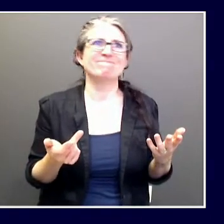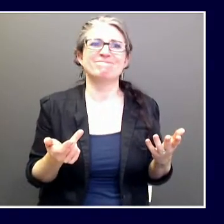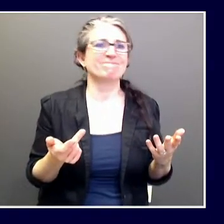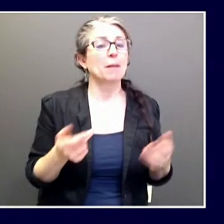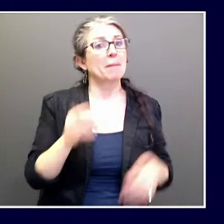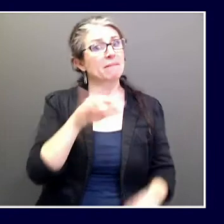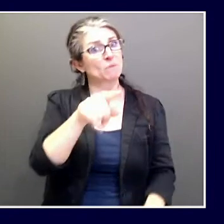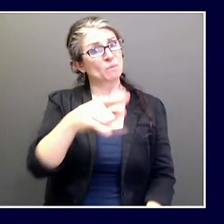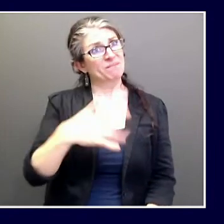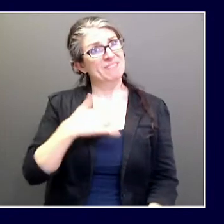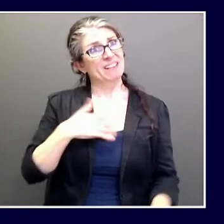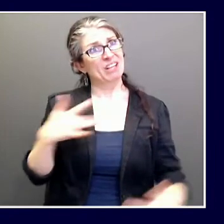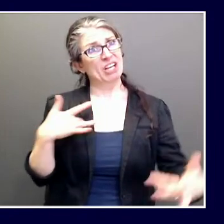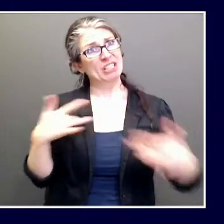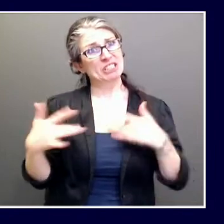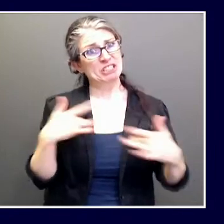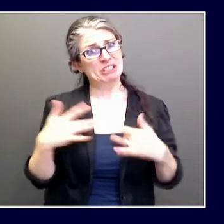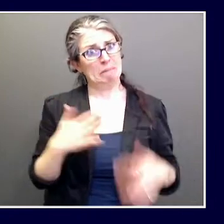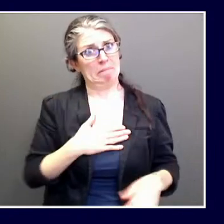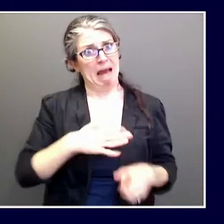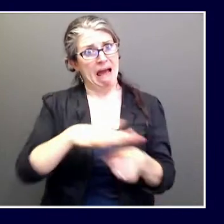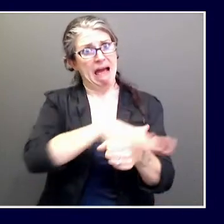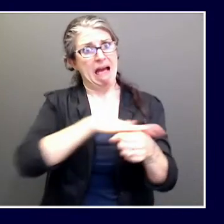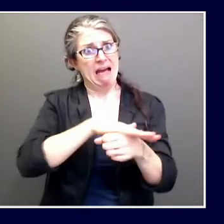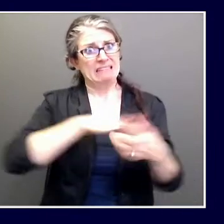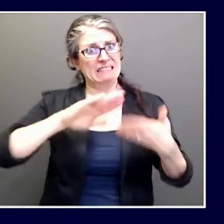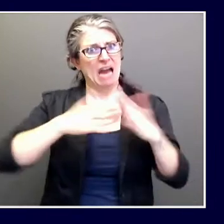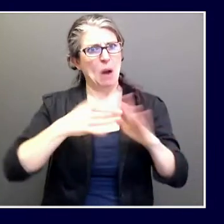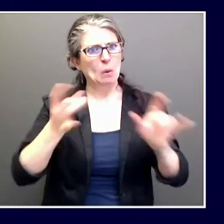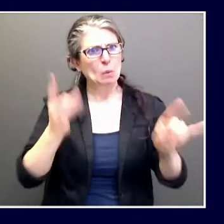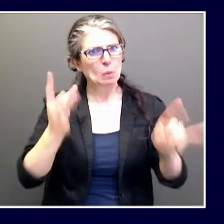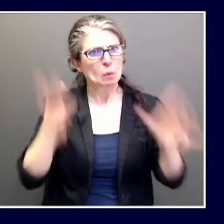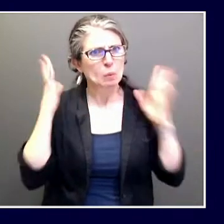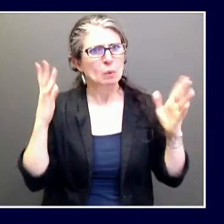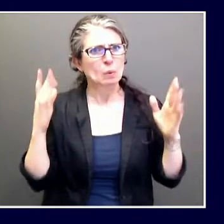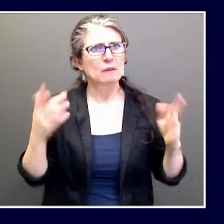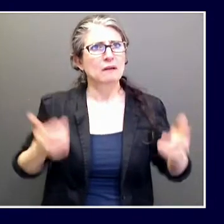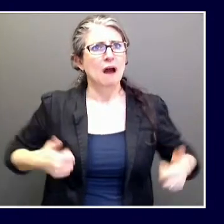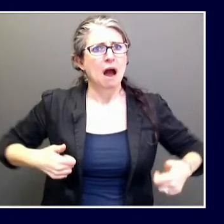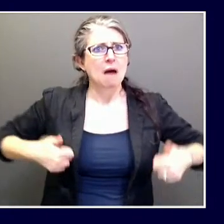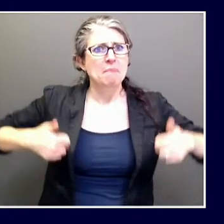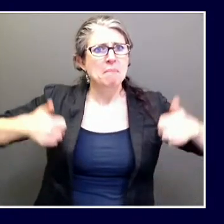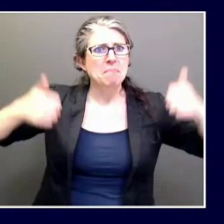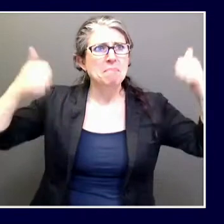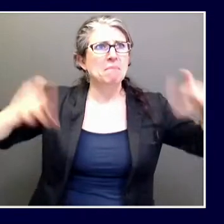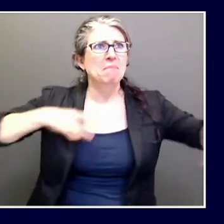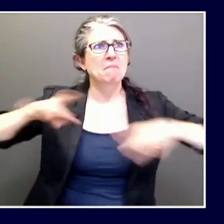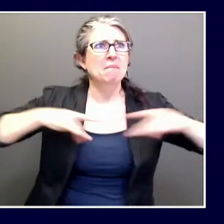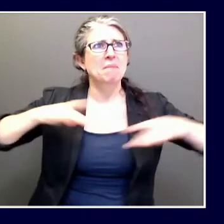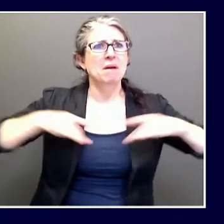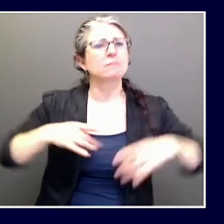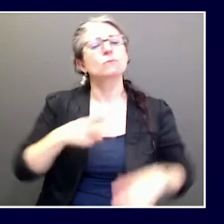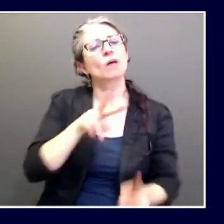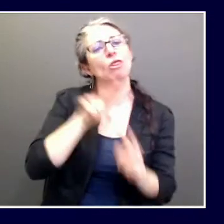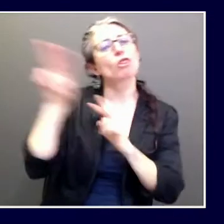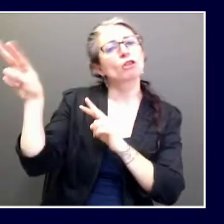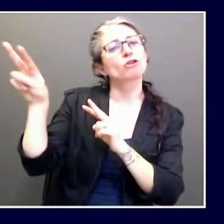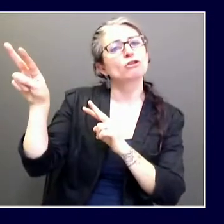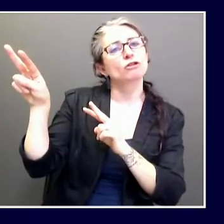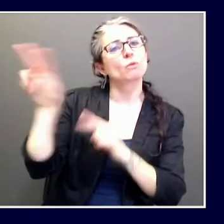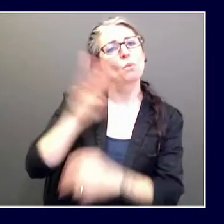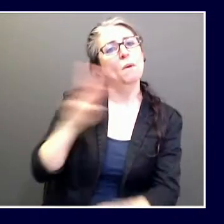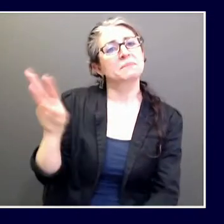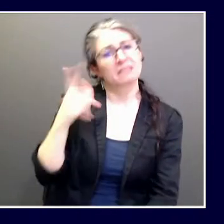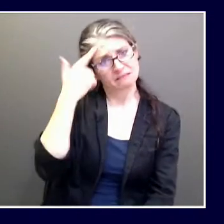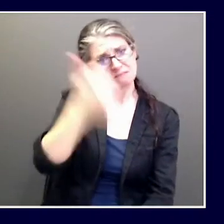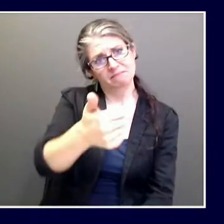of those pockets of lower vaccination, we have those data on our website. Okay, and real quick, final question. What